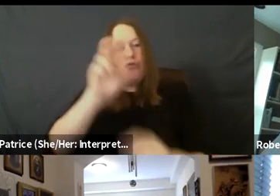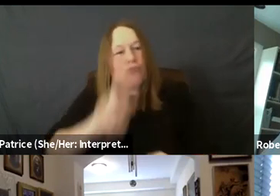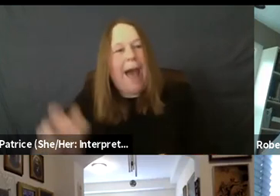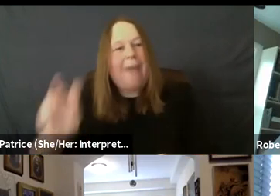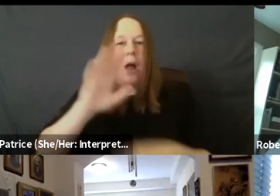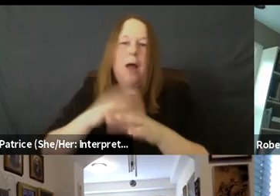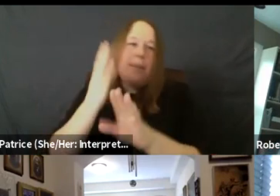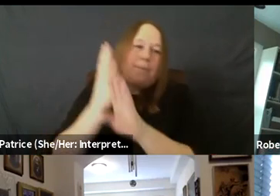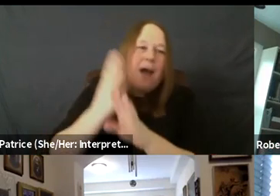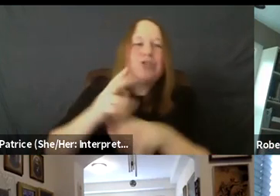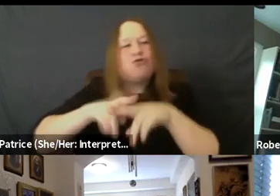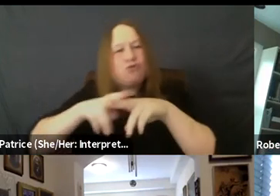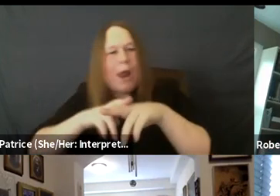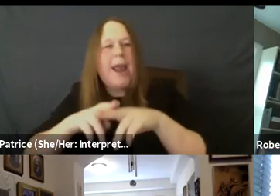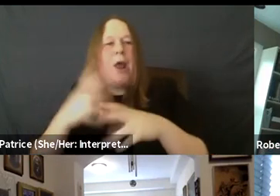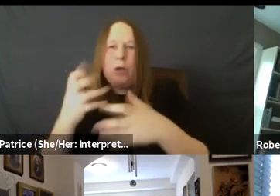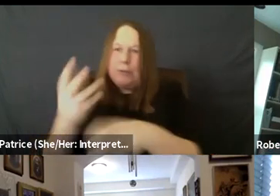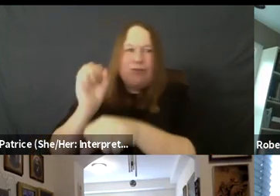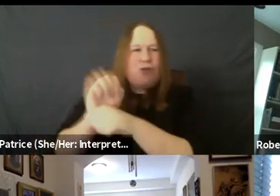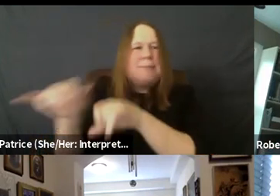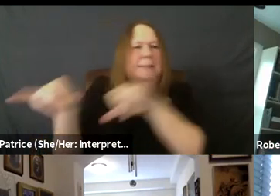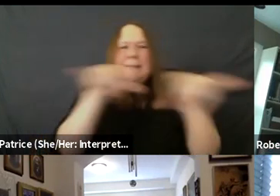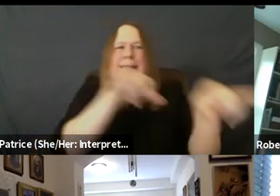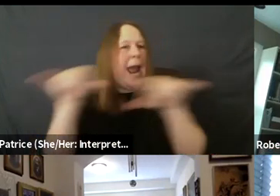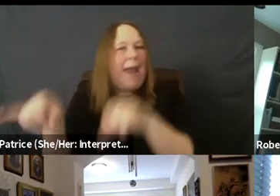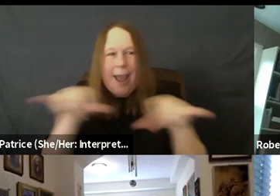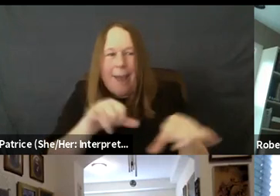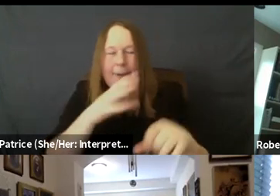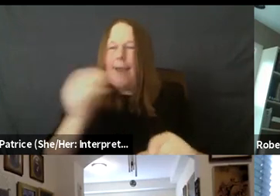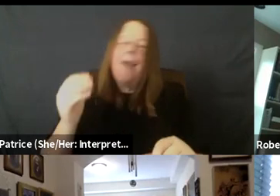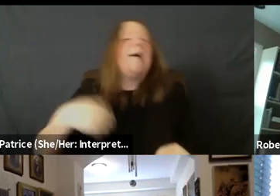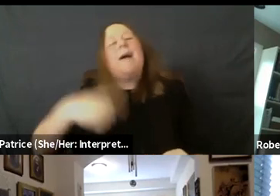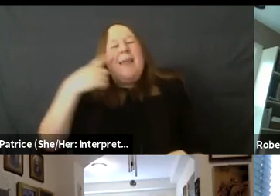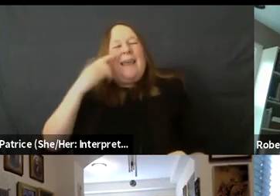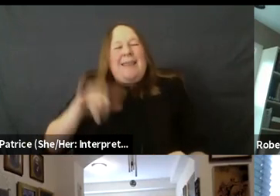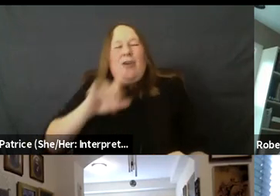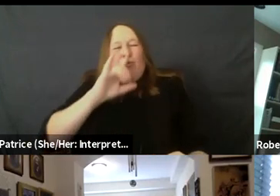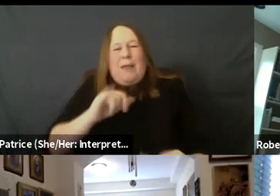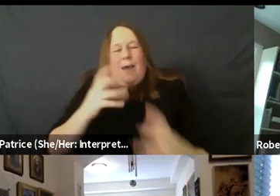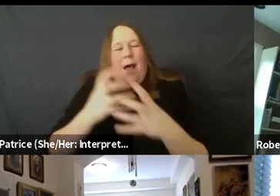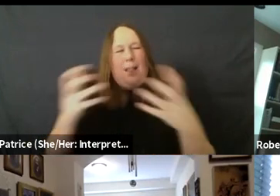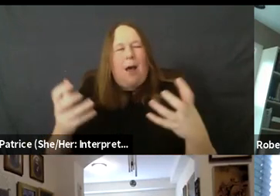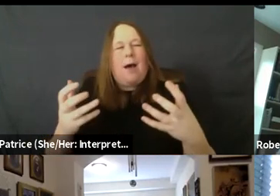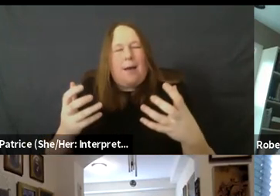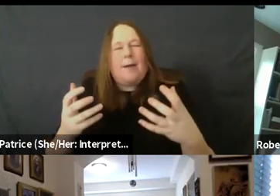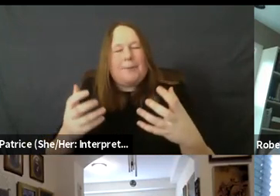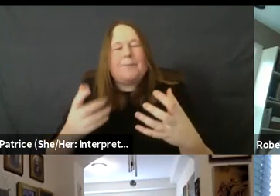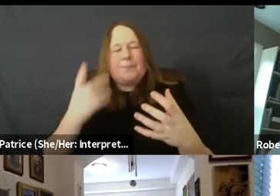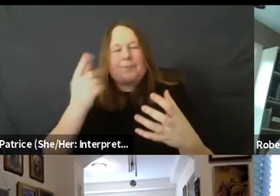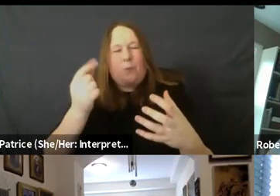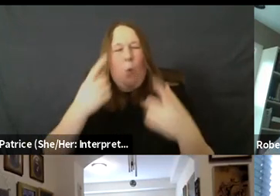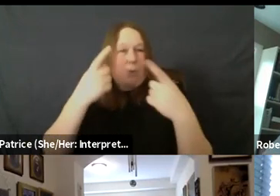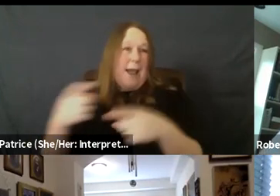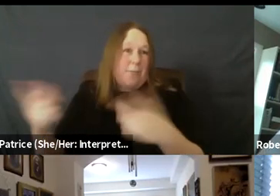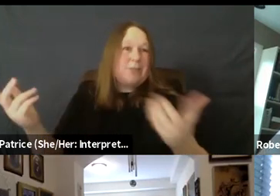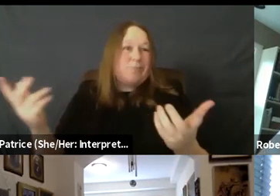the bus, on the train, wanted to be able to get jobs. And I think that's really a lot of what was